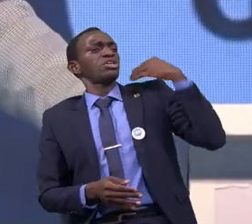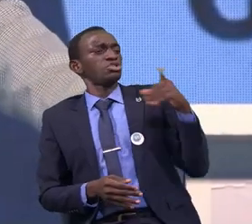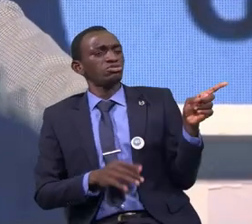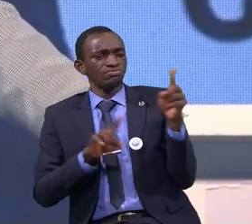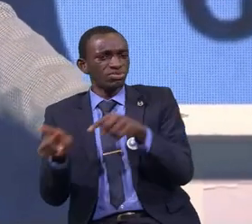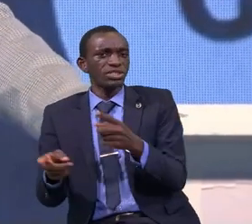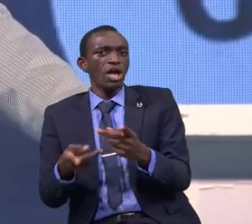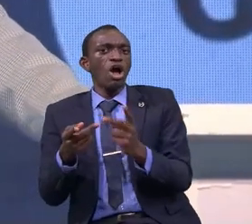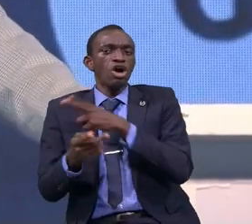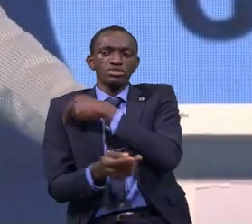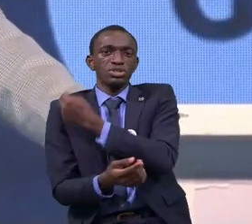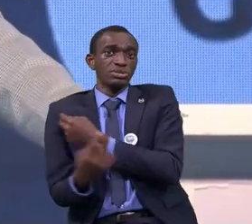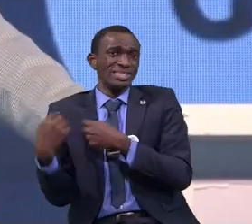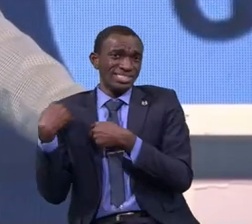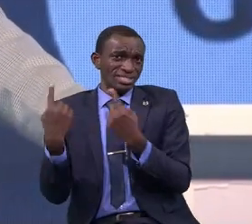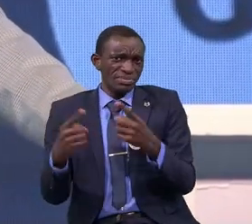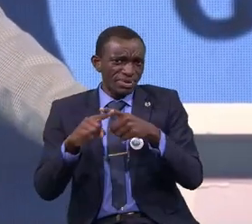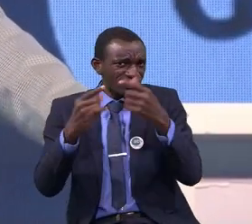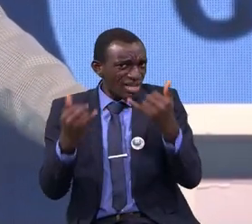2024. Since May